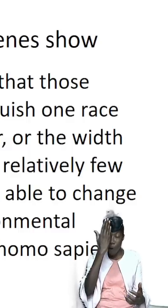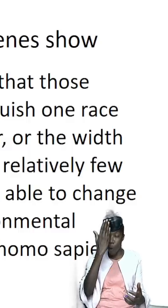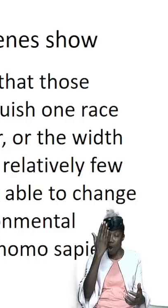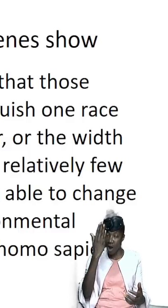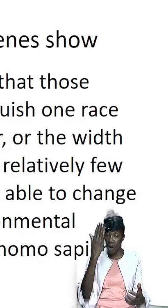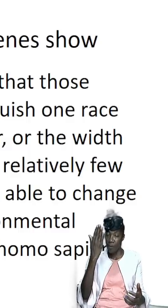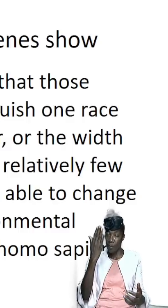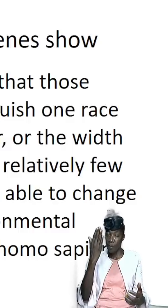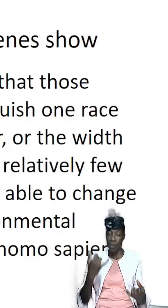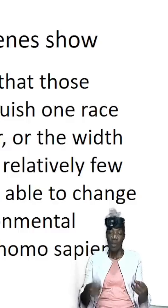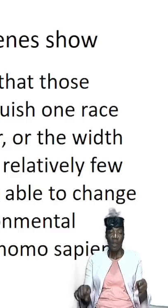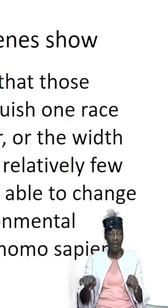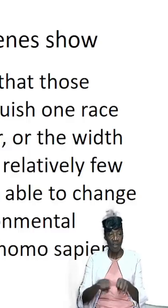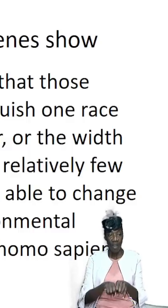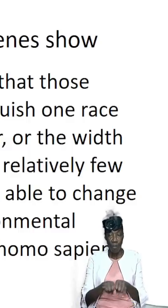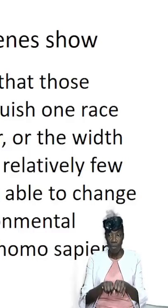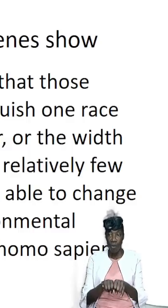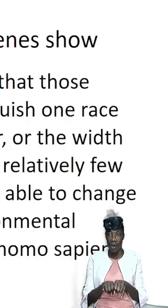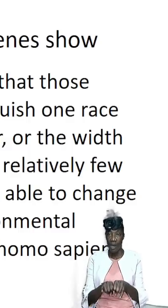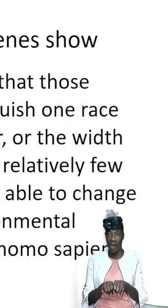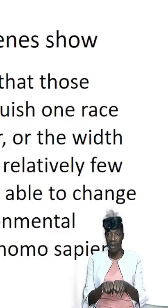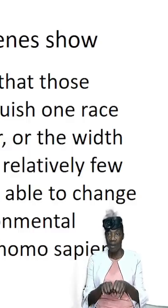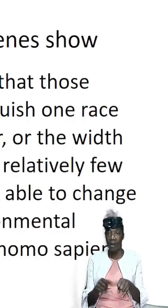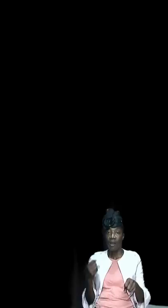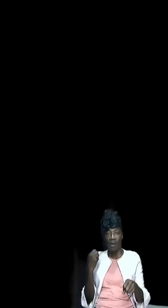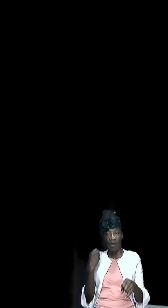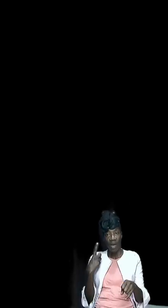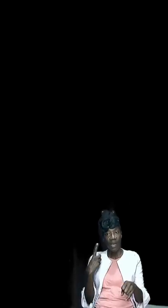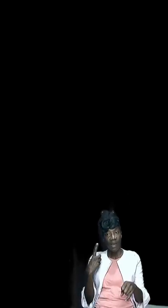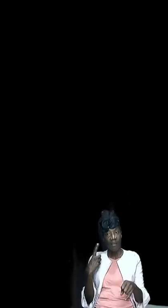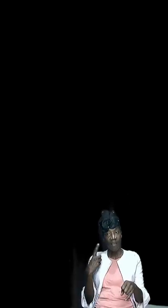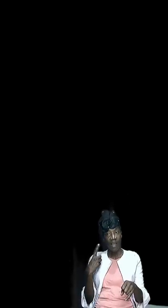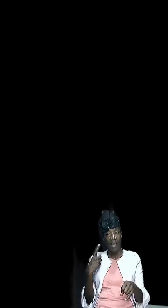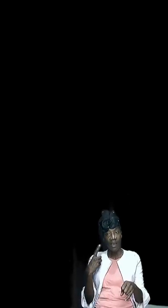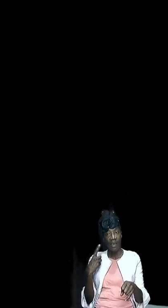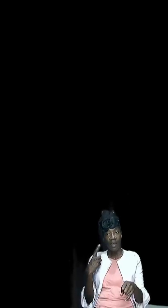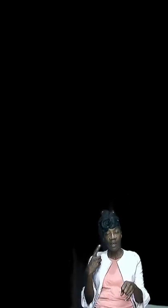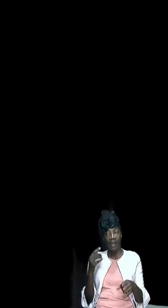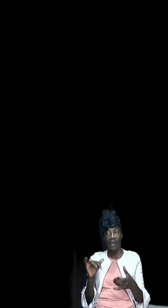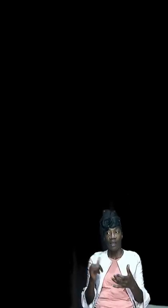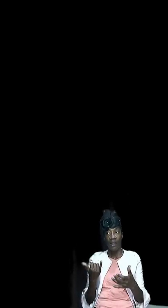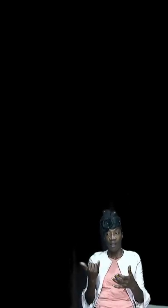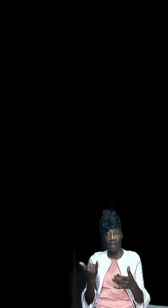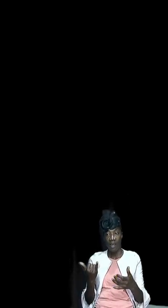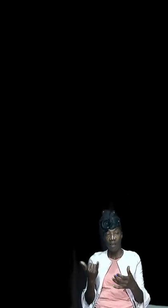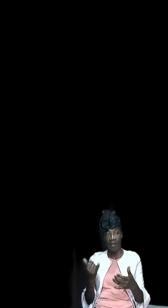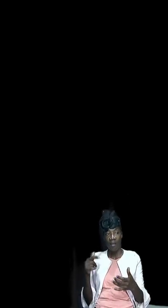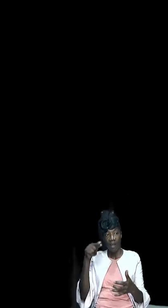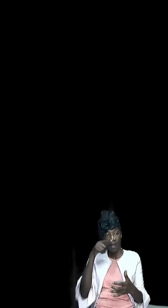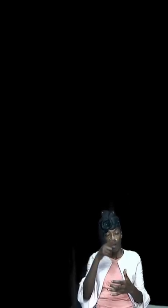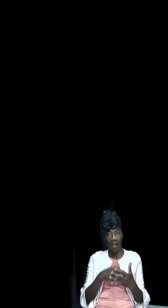So it is important, brothers and sisters, to understand that. And